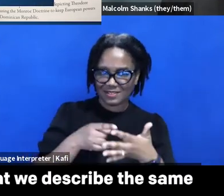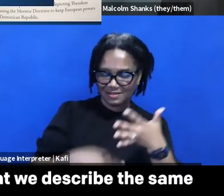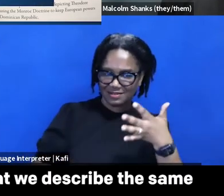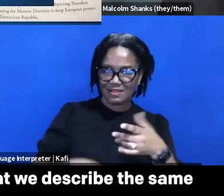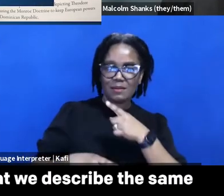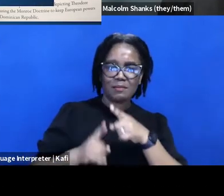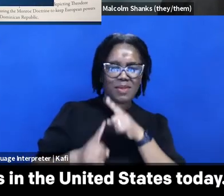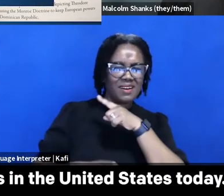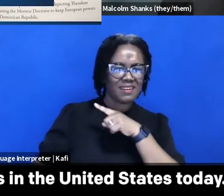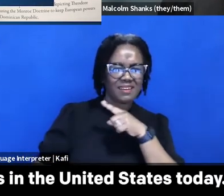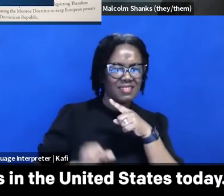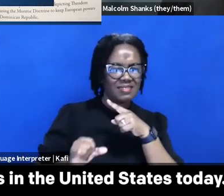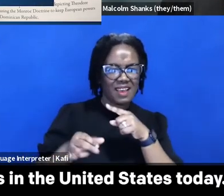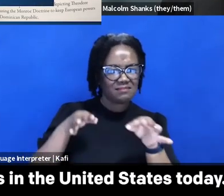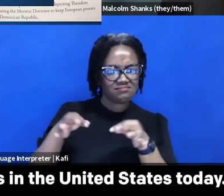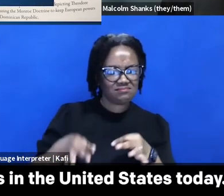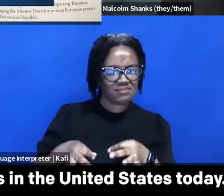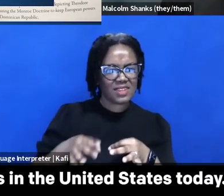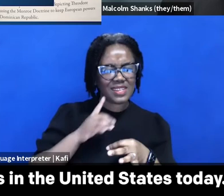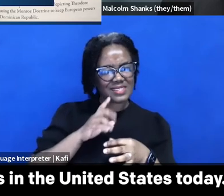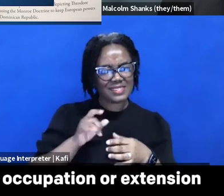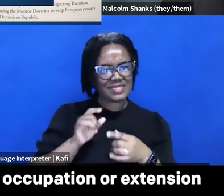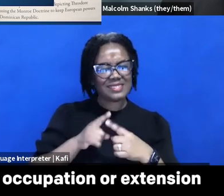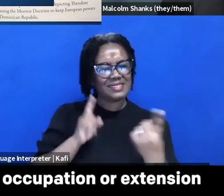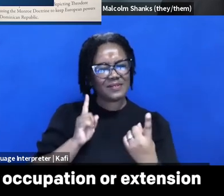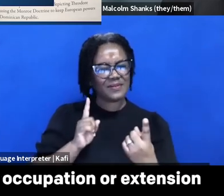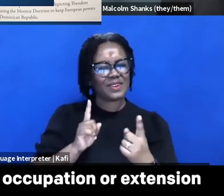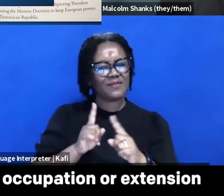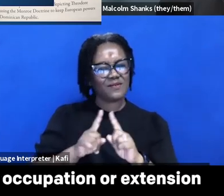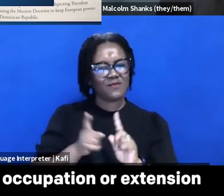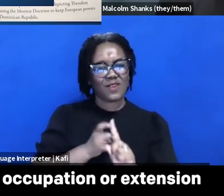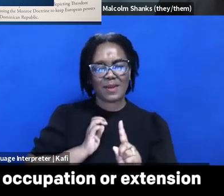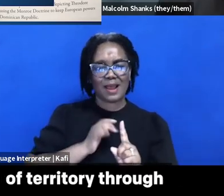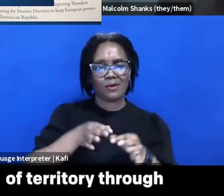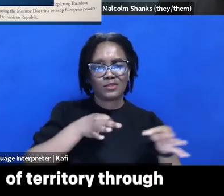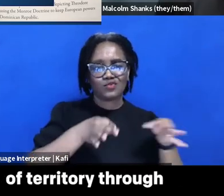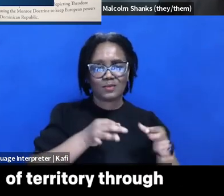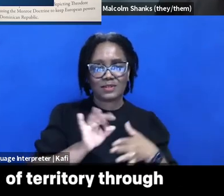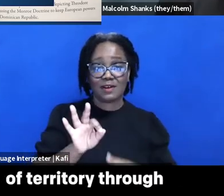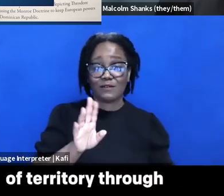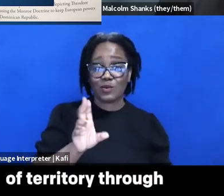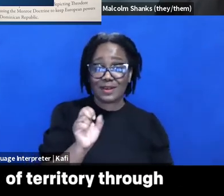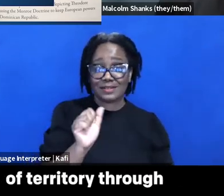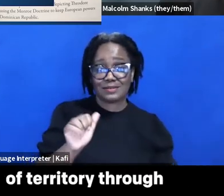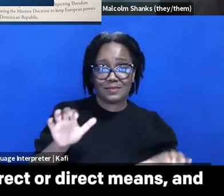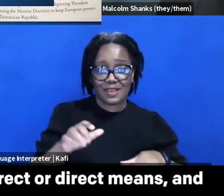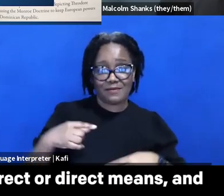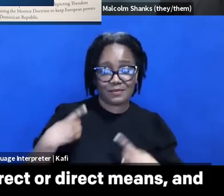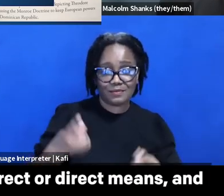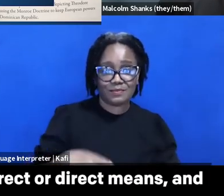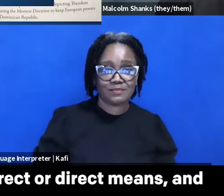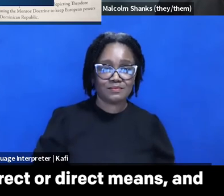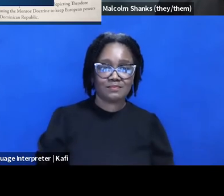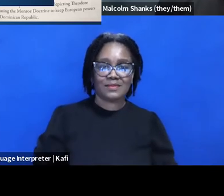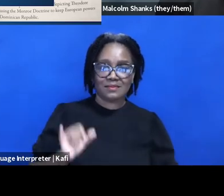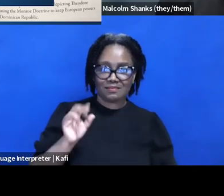describe these same actions in the United States today. The occupation or extension of territory through indirect or